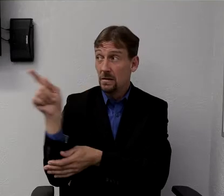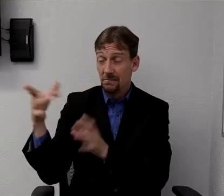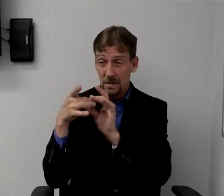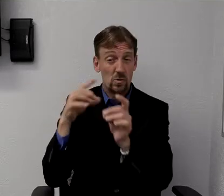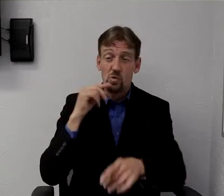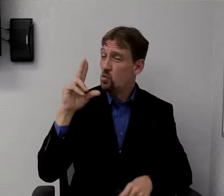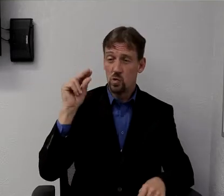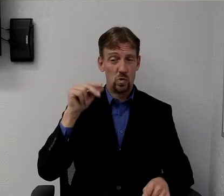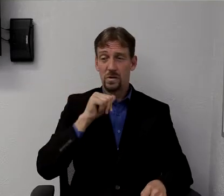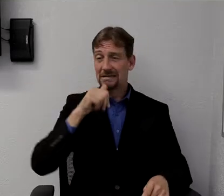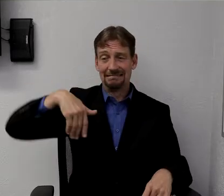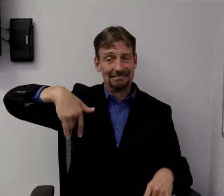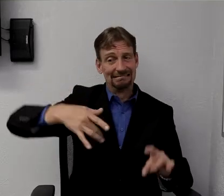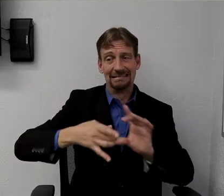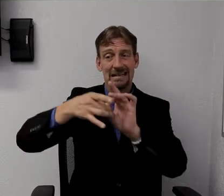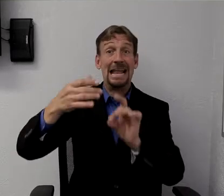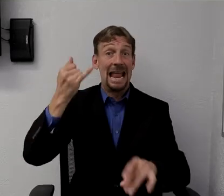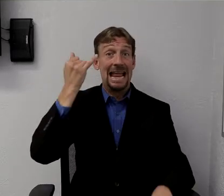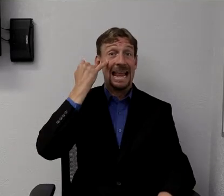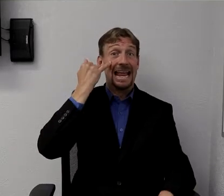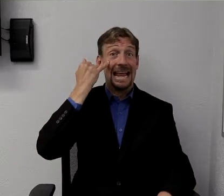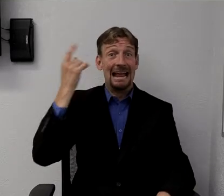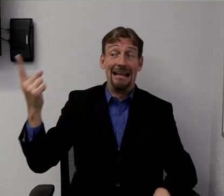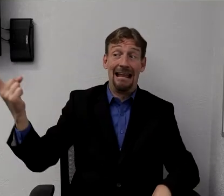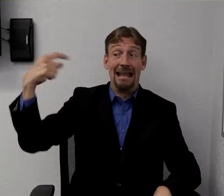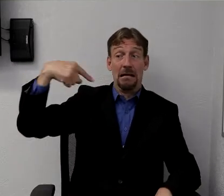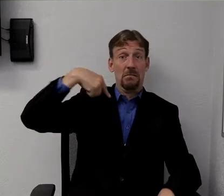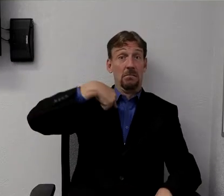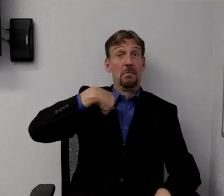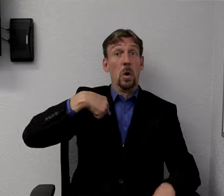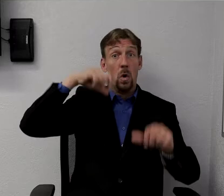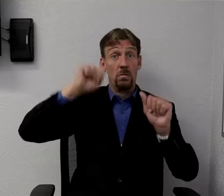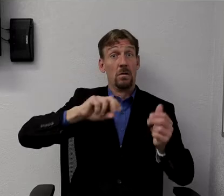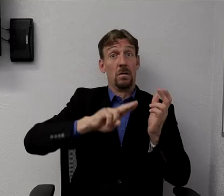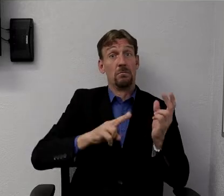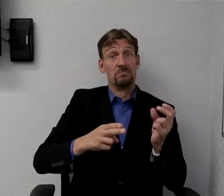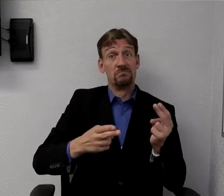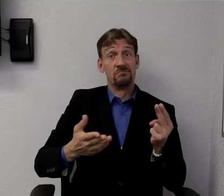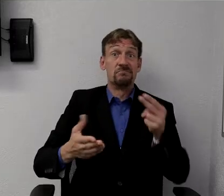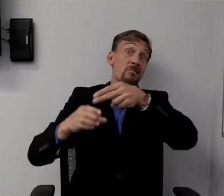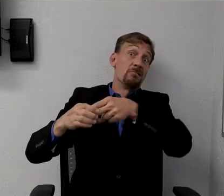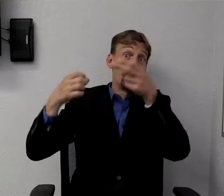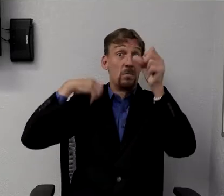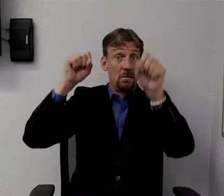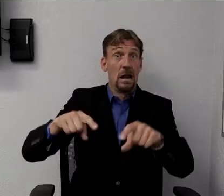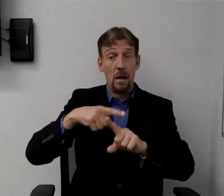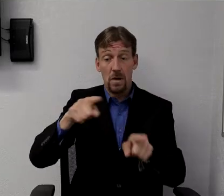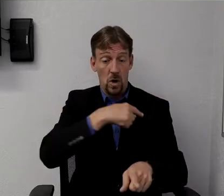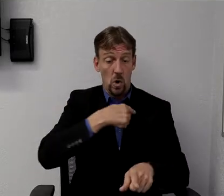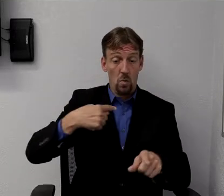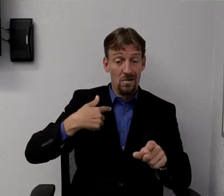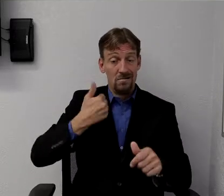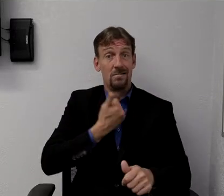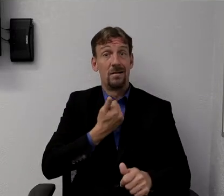we were asked to participate, I don't know why we wouldn't. We're a teaching hospital. We actually have a